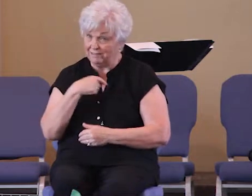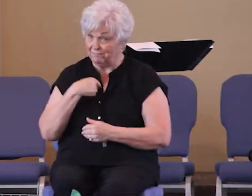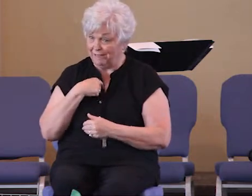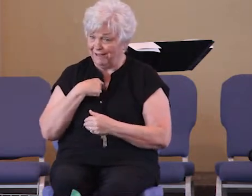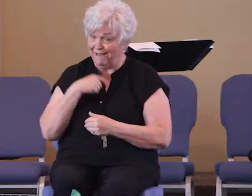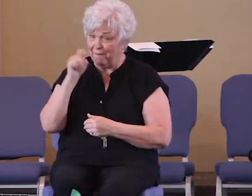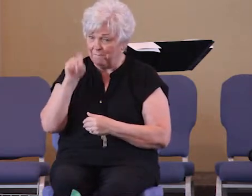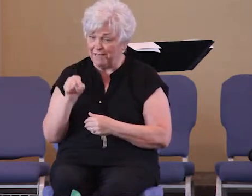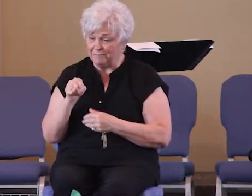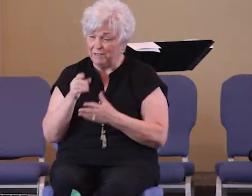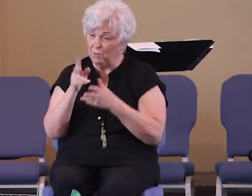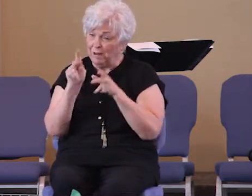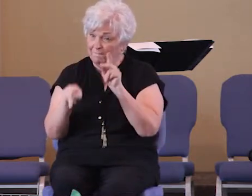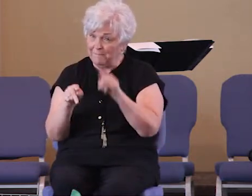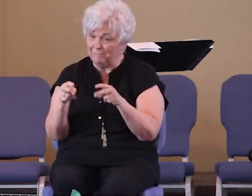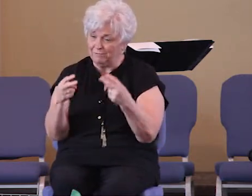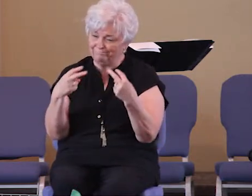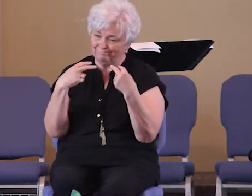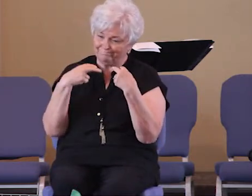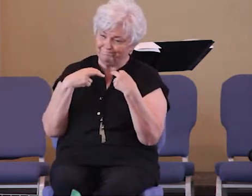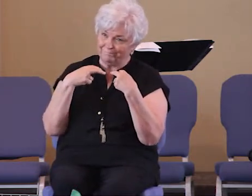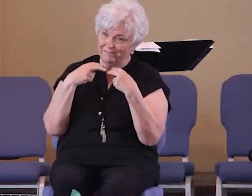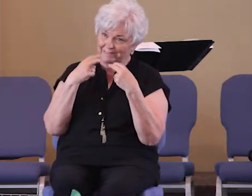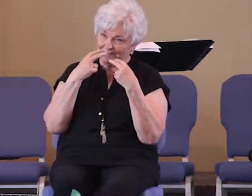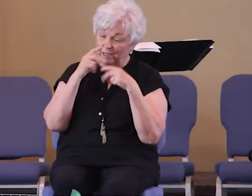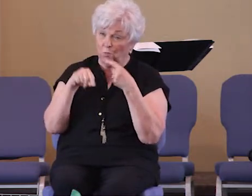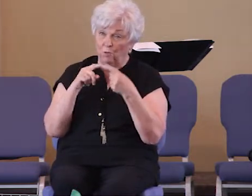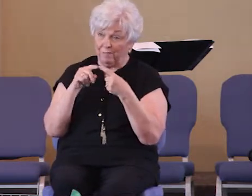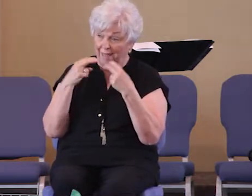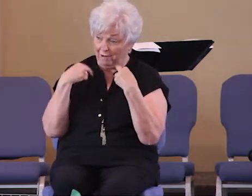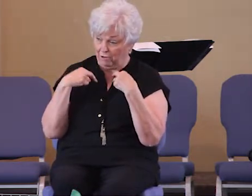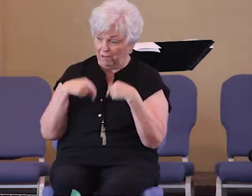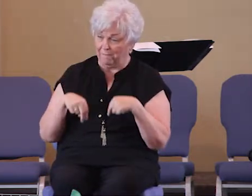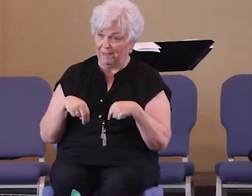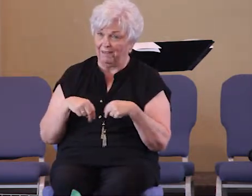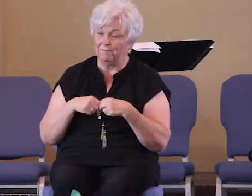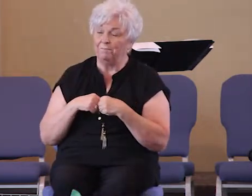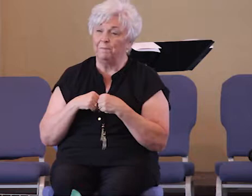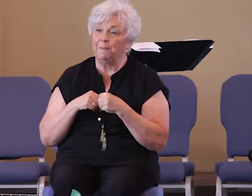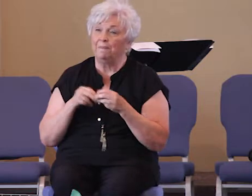And God will bless us for it. The next verse is this, verse 6.